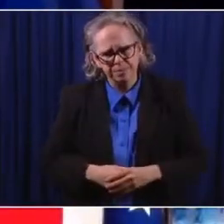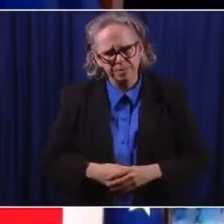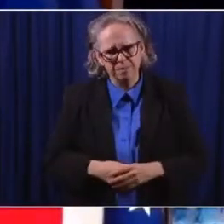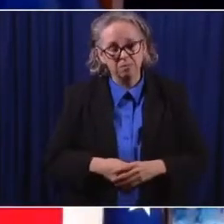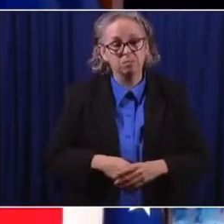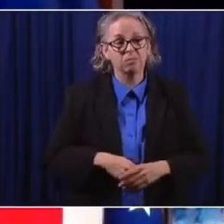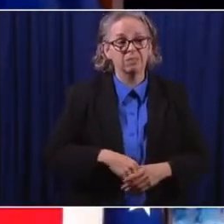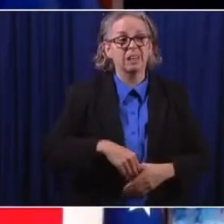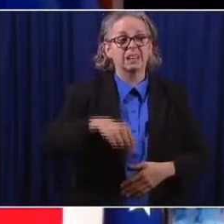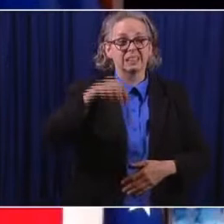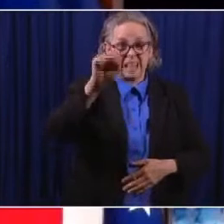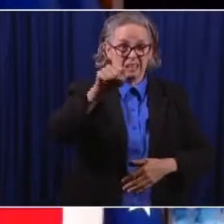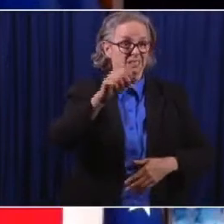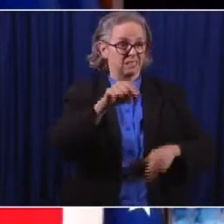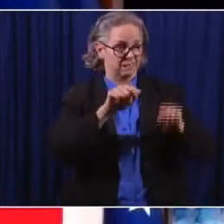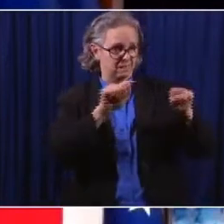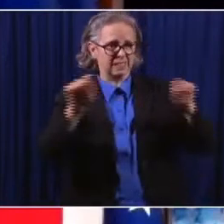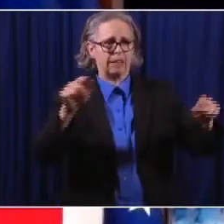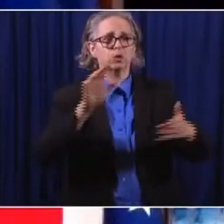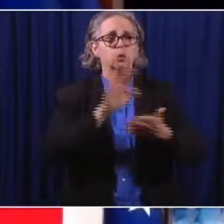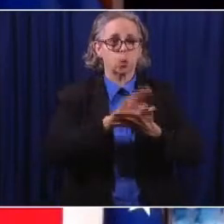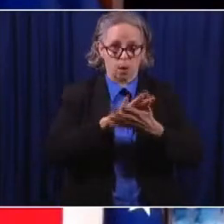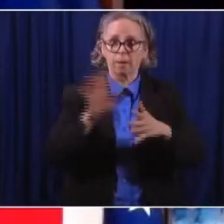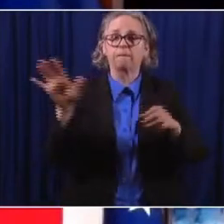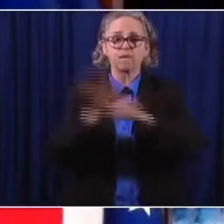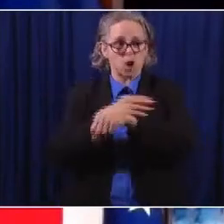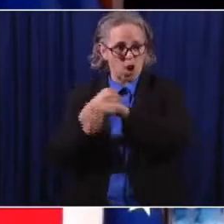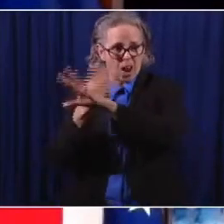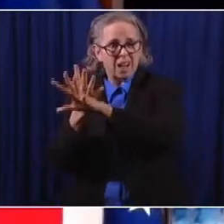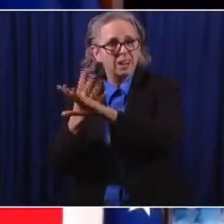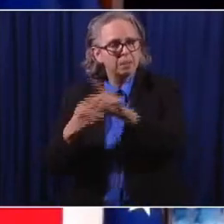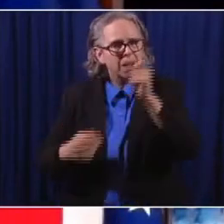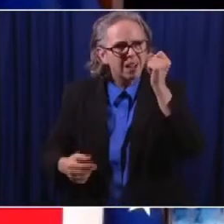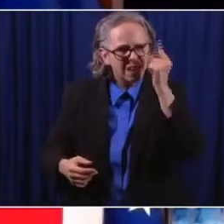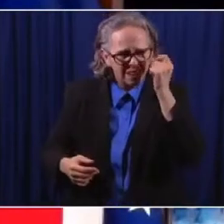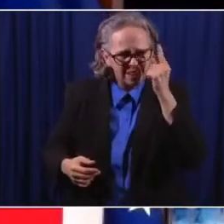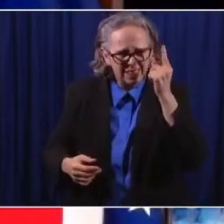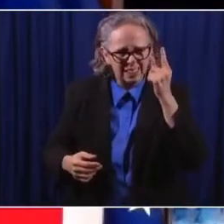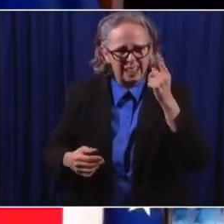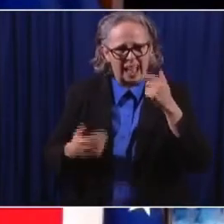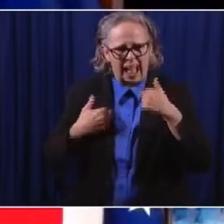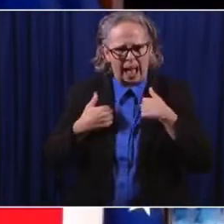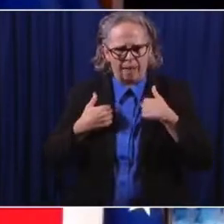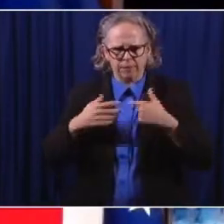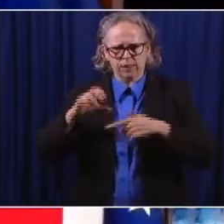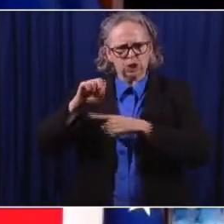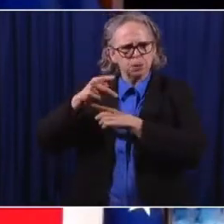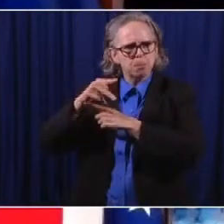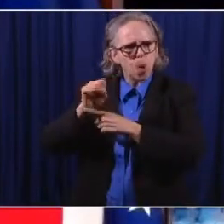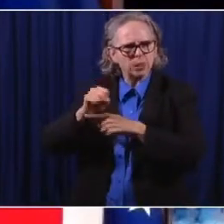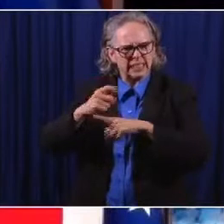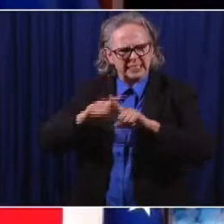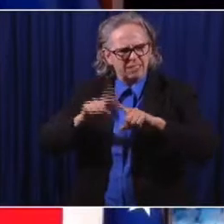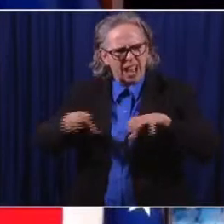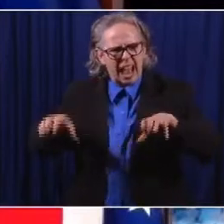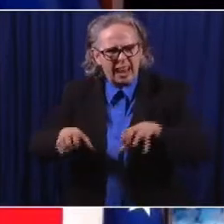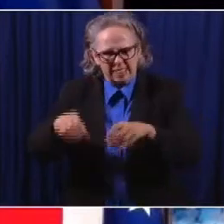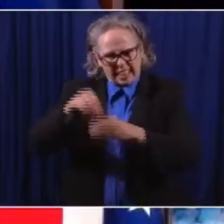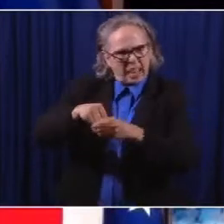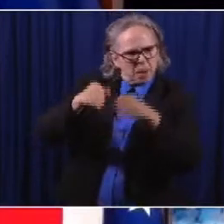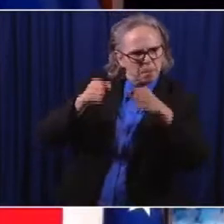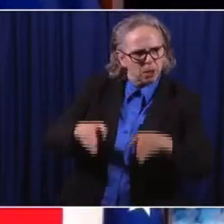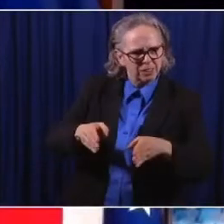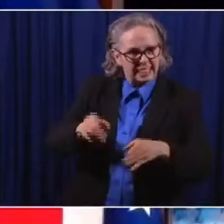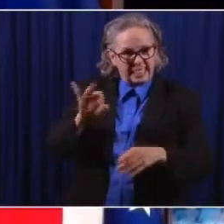online, but also have sports activities and other activities where the student athletes are getting together. And for those that have that, they do need to report